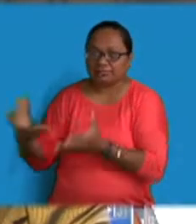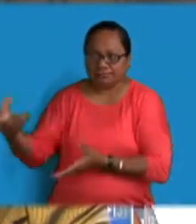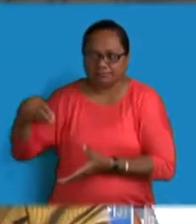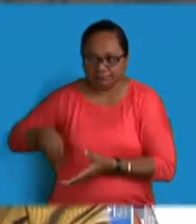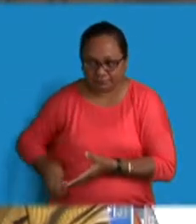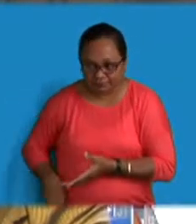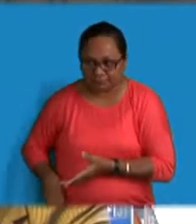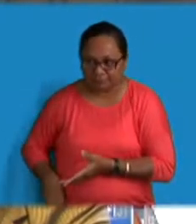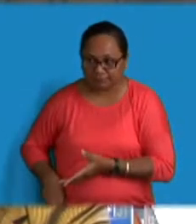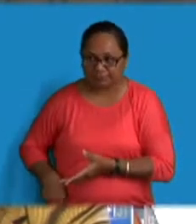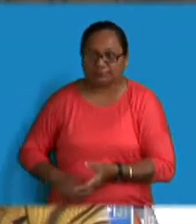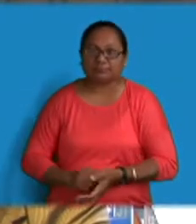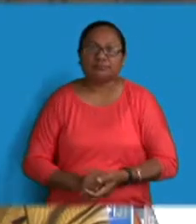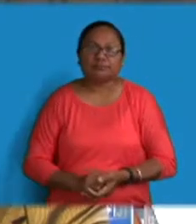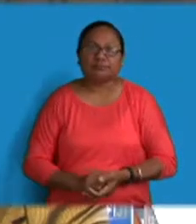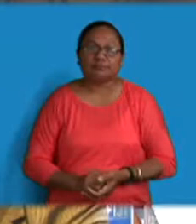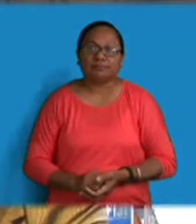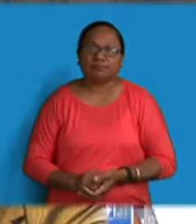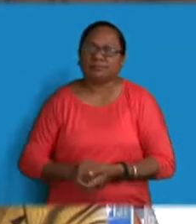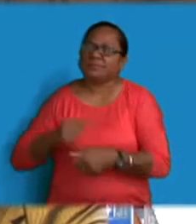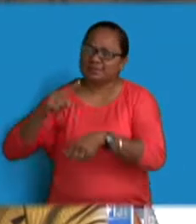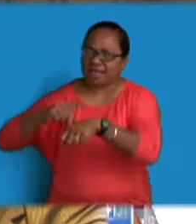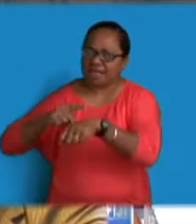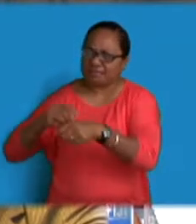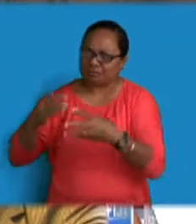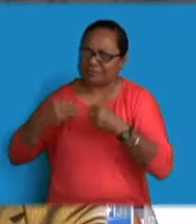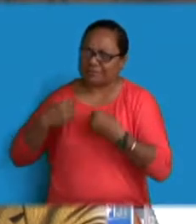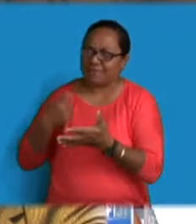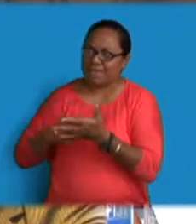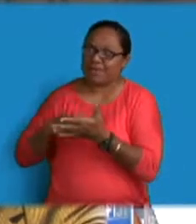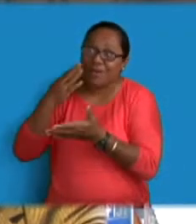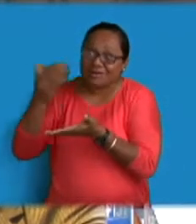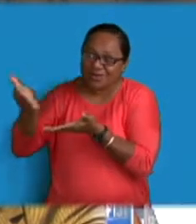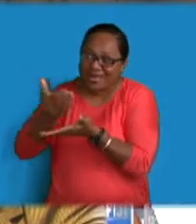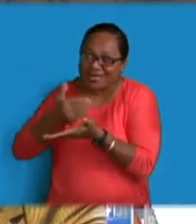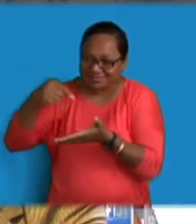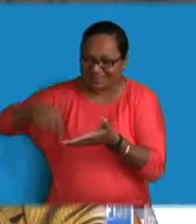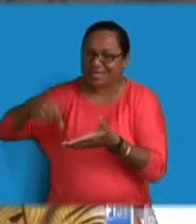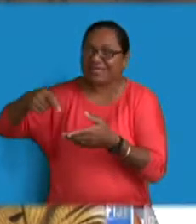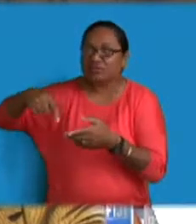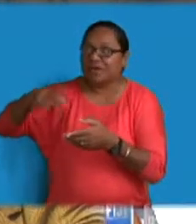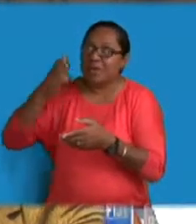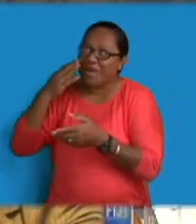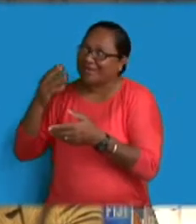the money on time when it's collected here in Suva after the expo?